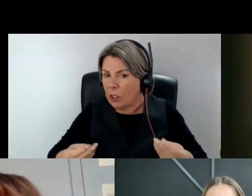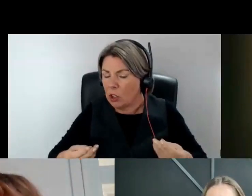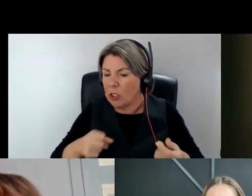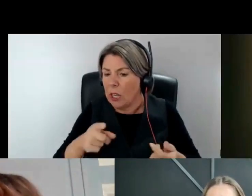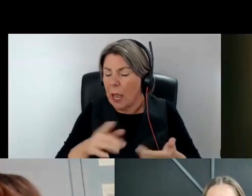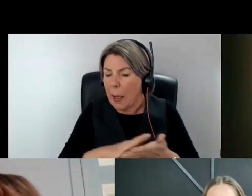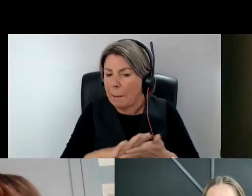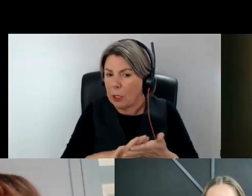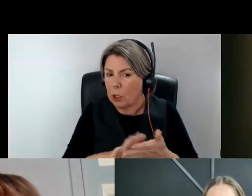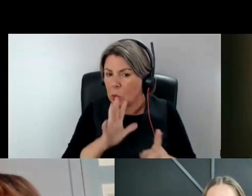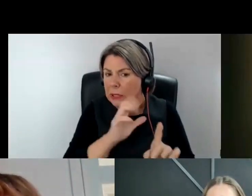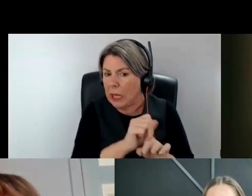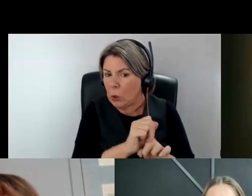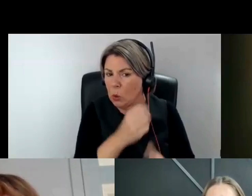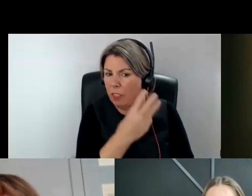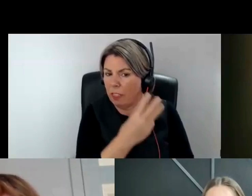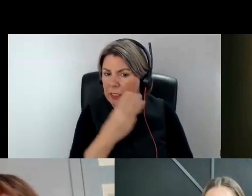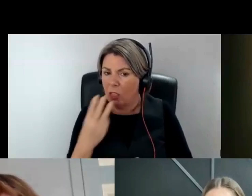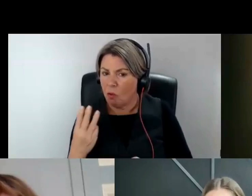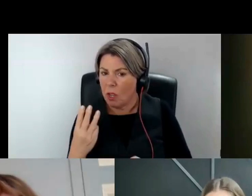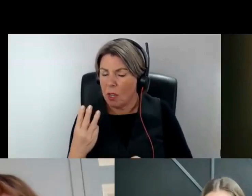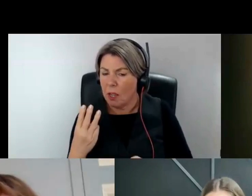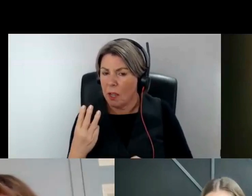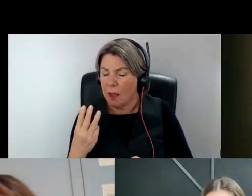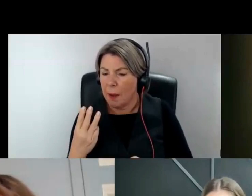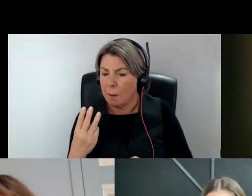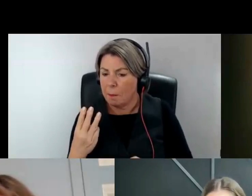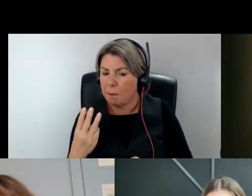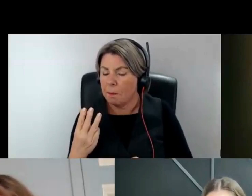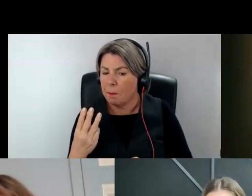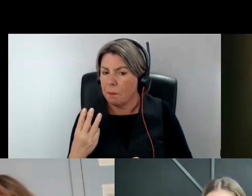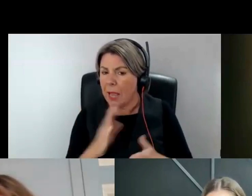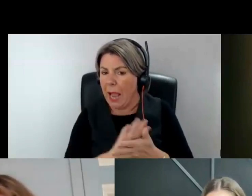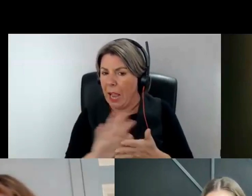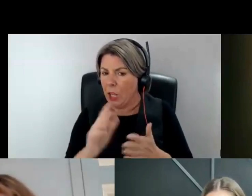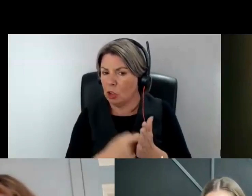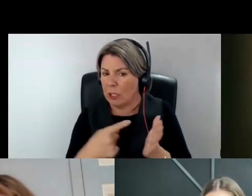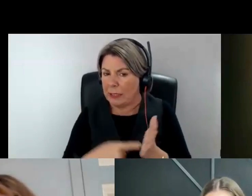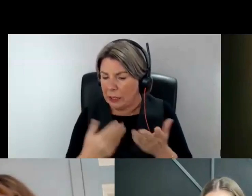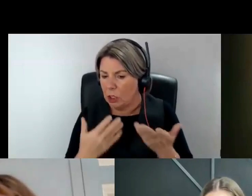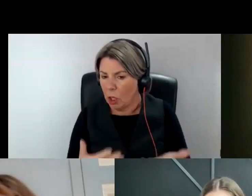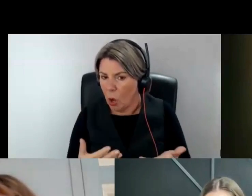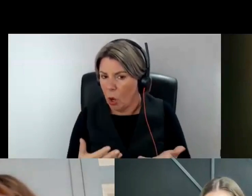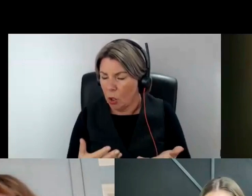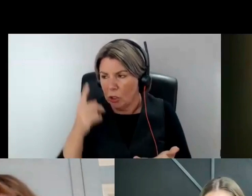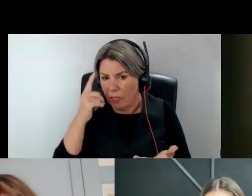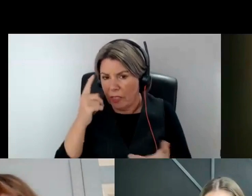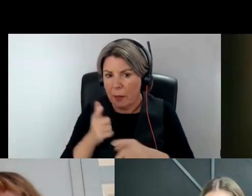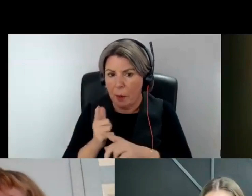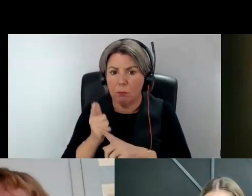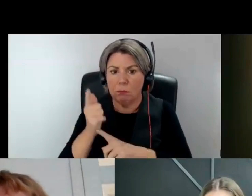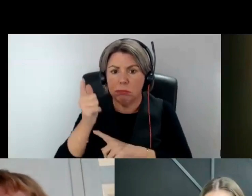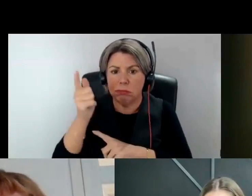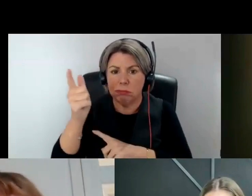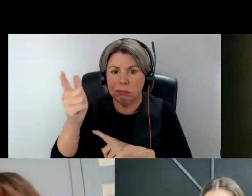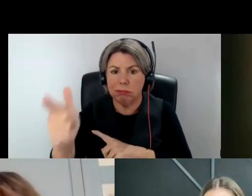and she was diagnosed at 33, and she's on HRT, but wondering about the long-term effects and